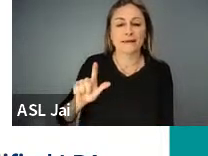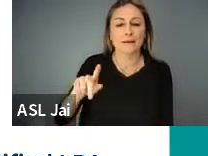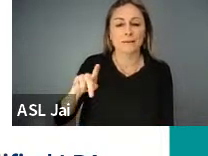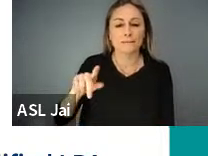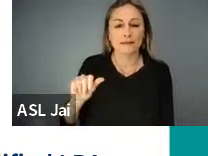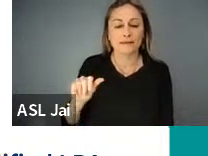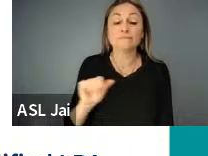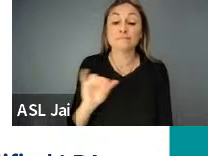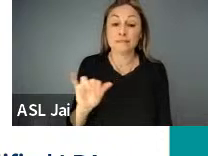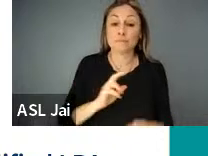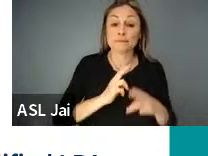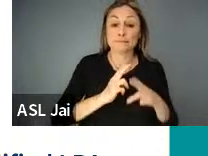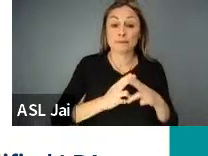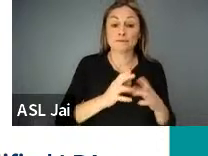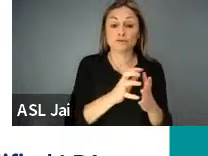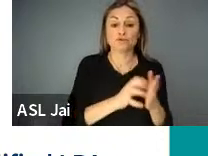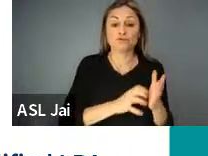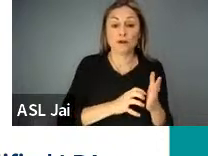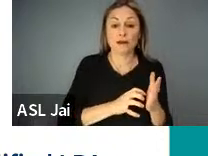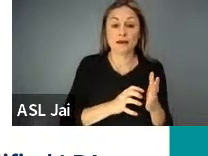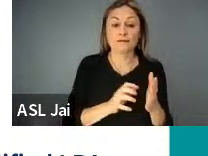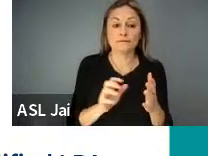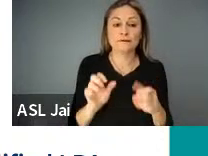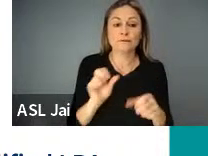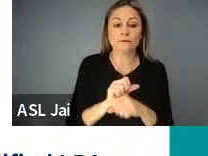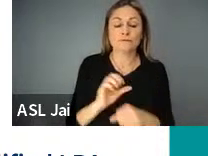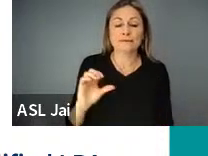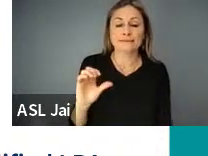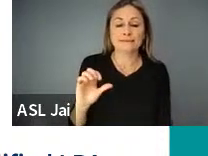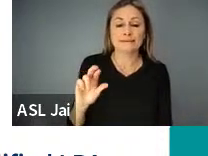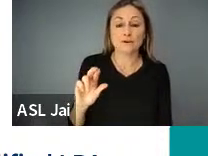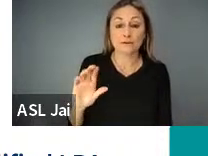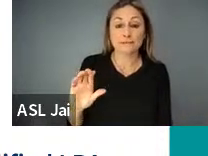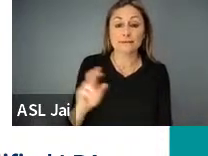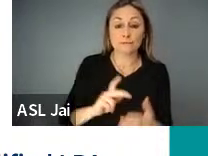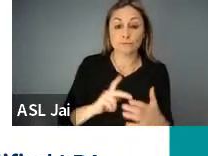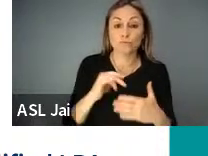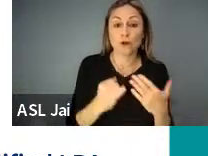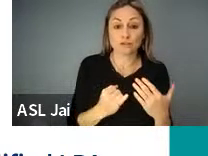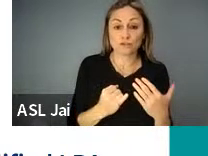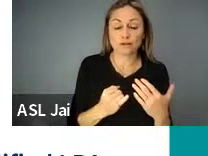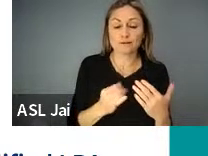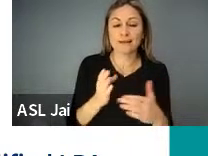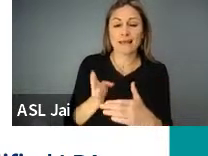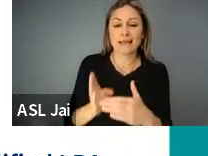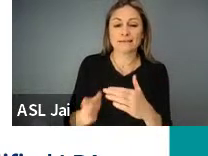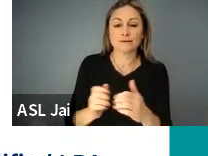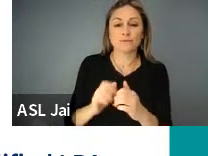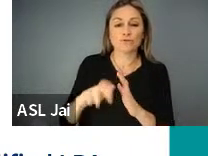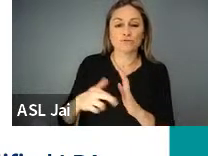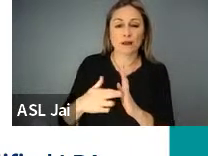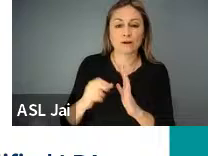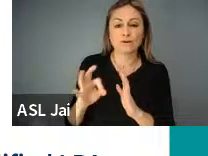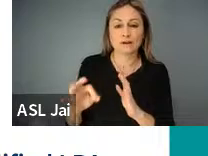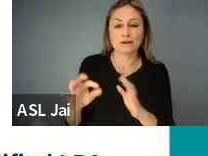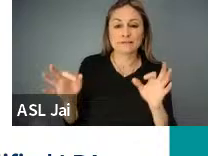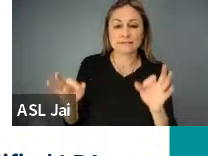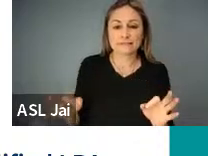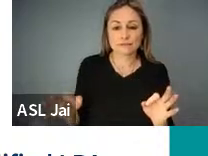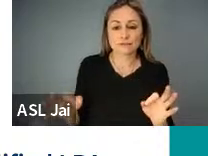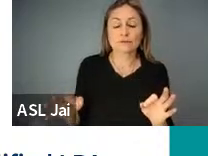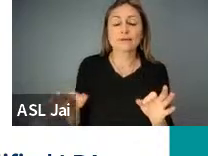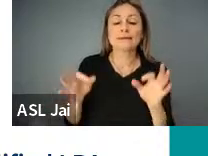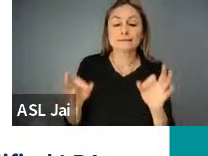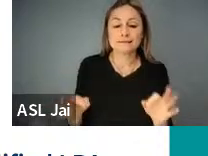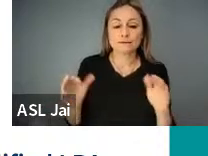in the draft, in the work for the CRC project, it ended with a record of decision. That was a decision to